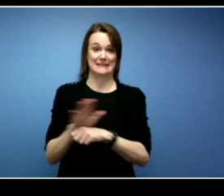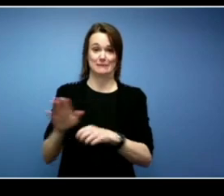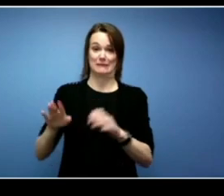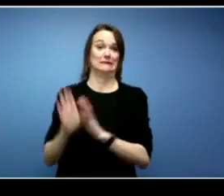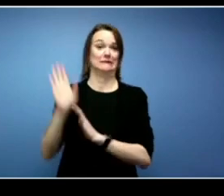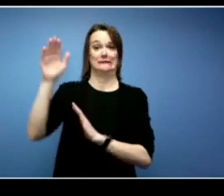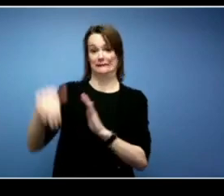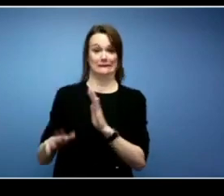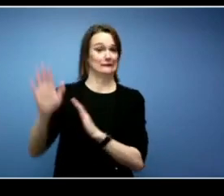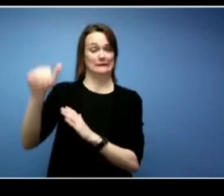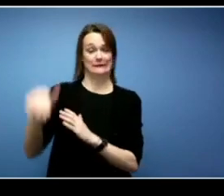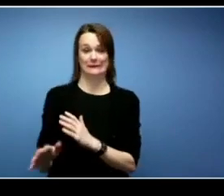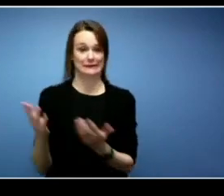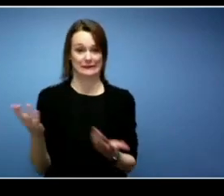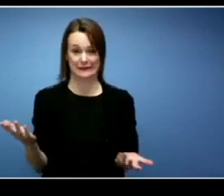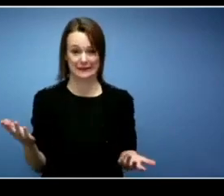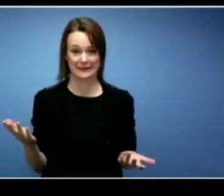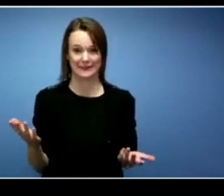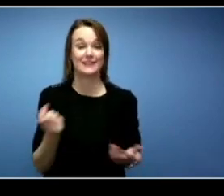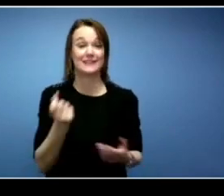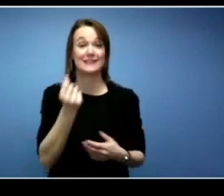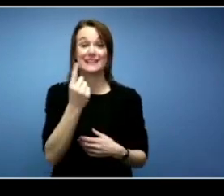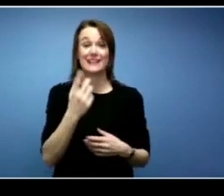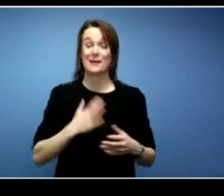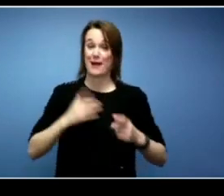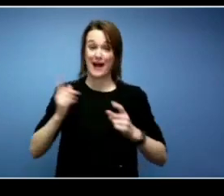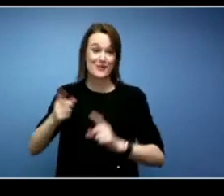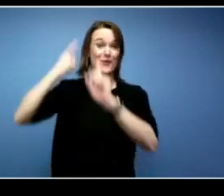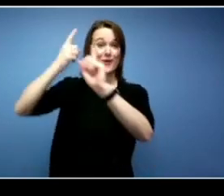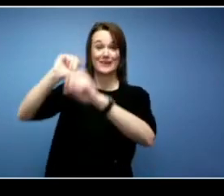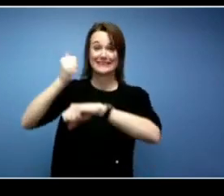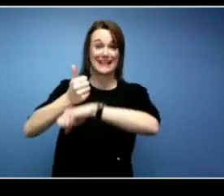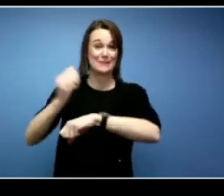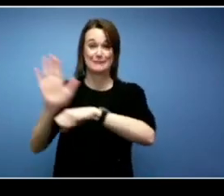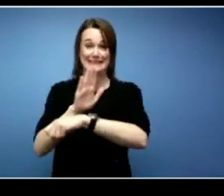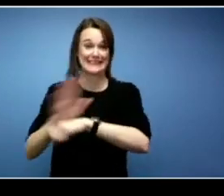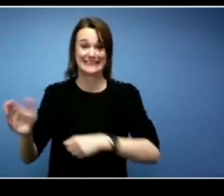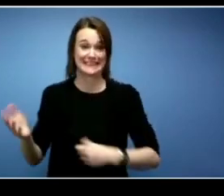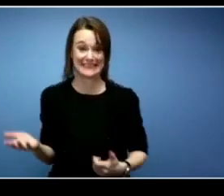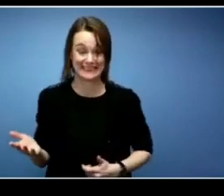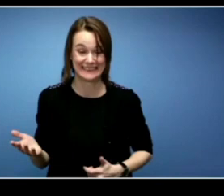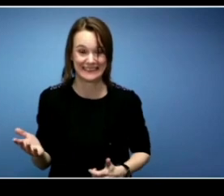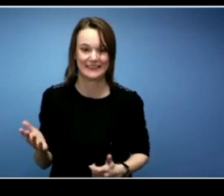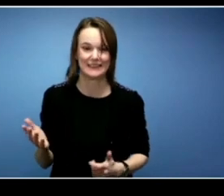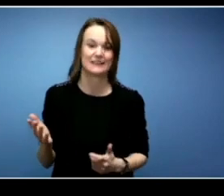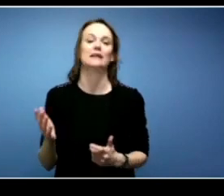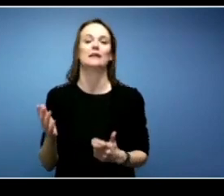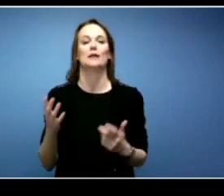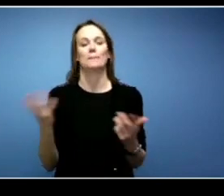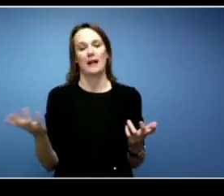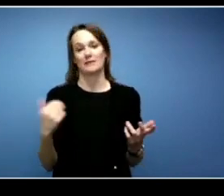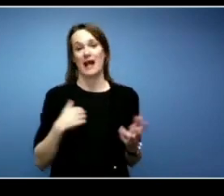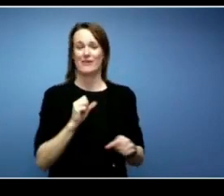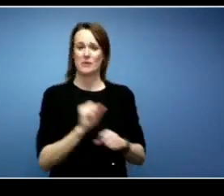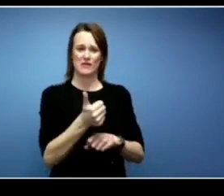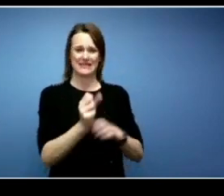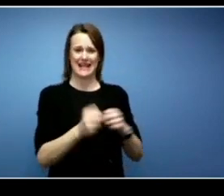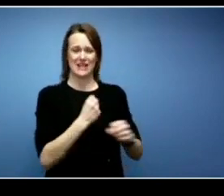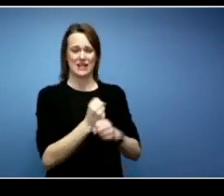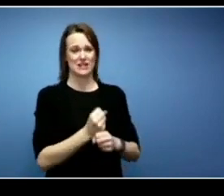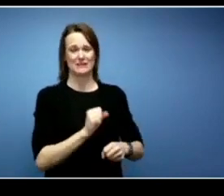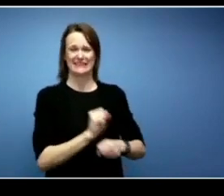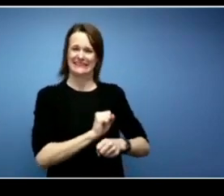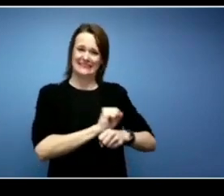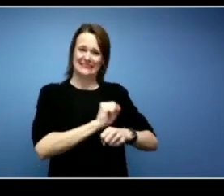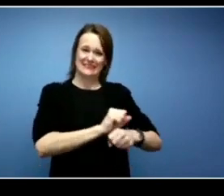no intention on being an entrepreneur until my 10-year career ended in burnout. And so that